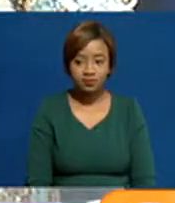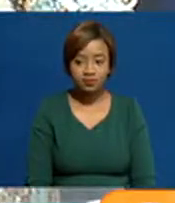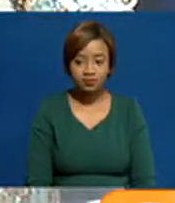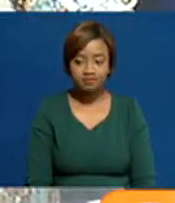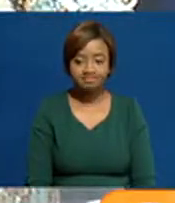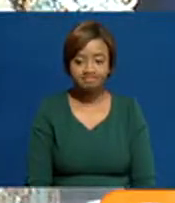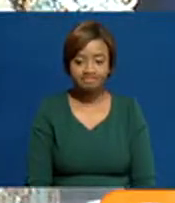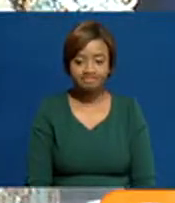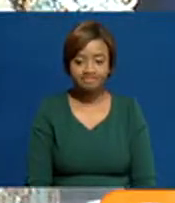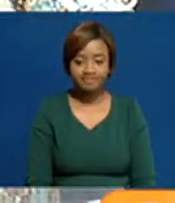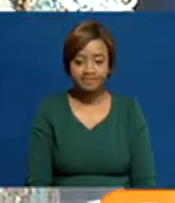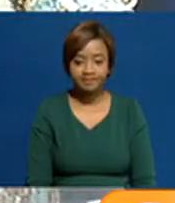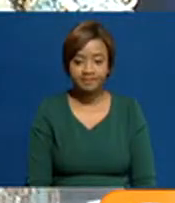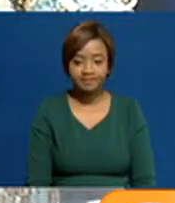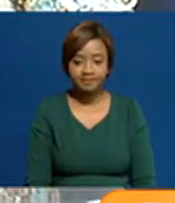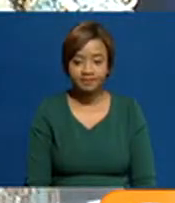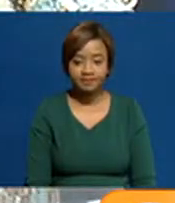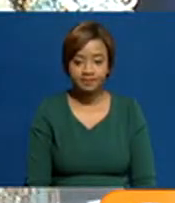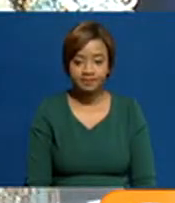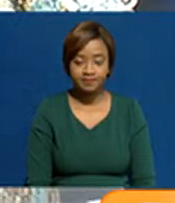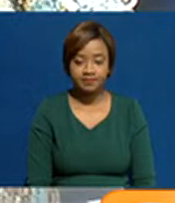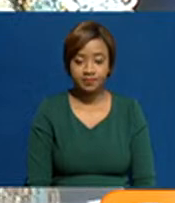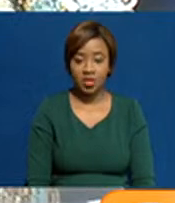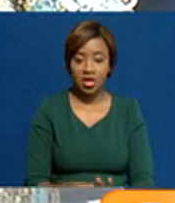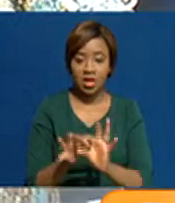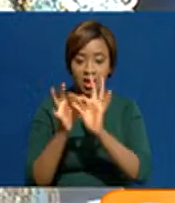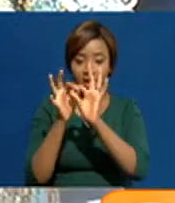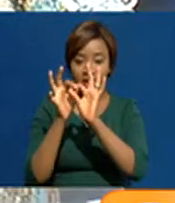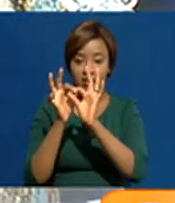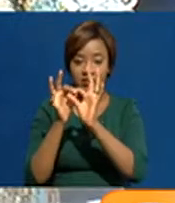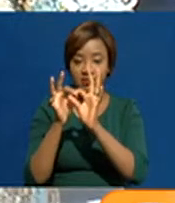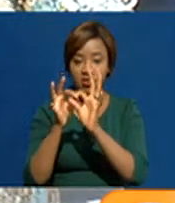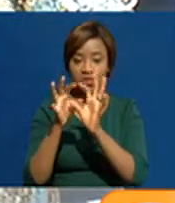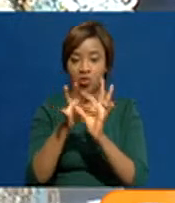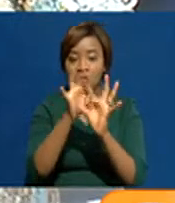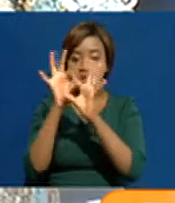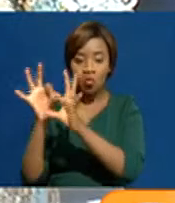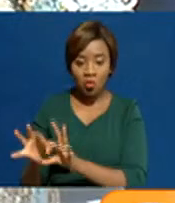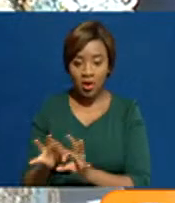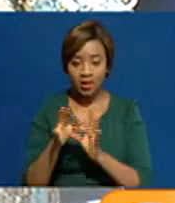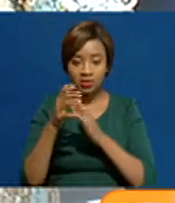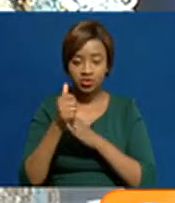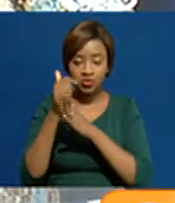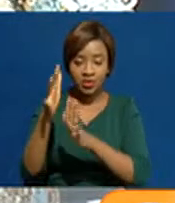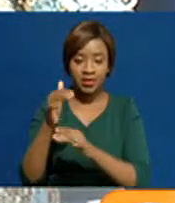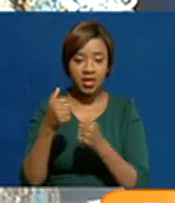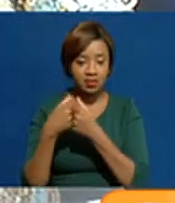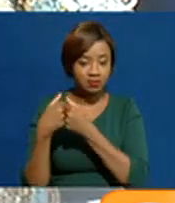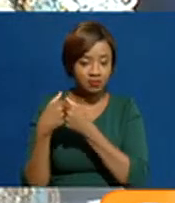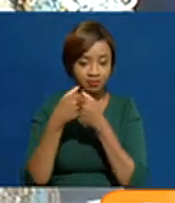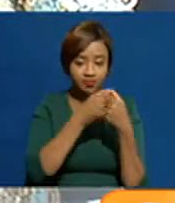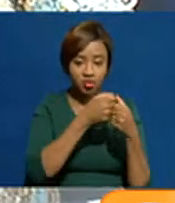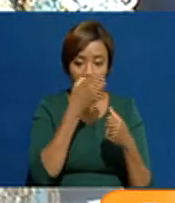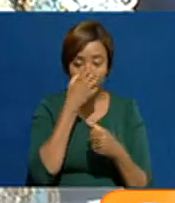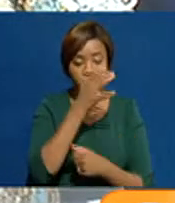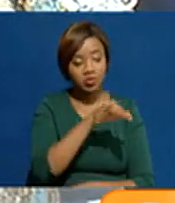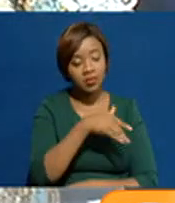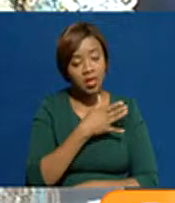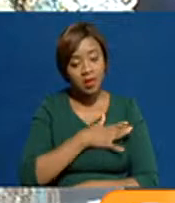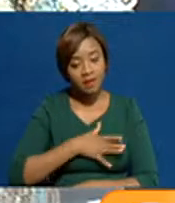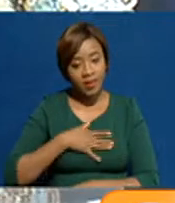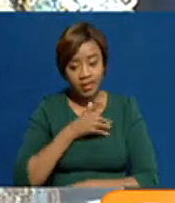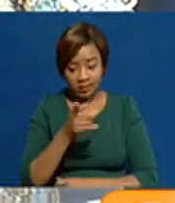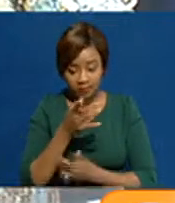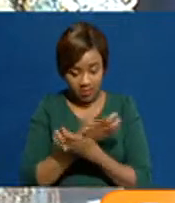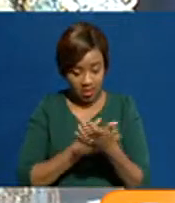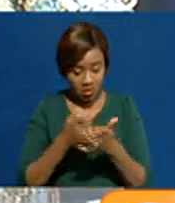The Azimio Coalition Leaders have challenged President William Ruto to address economic challenges facing the country and the